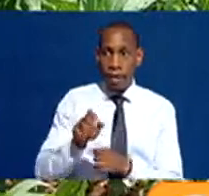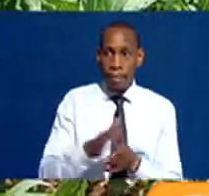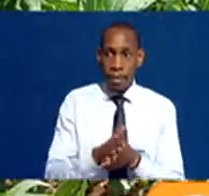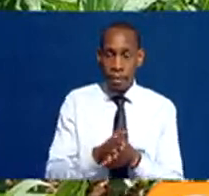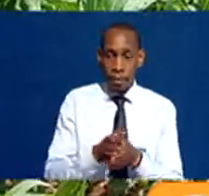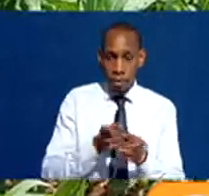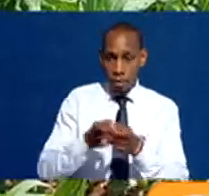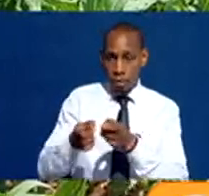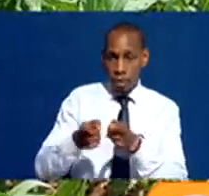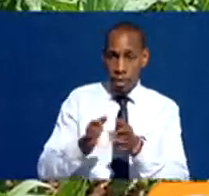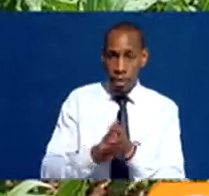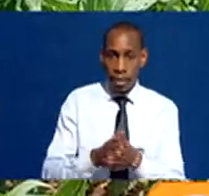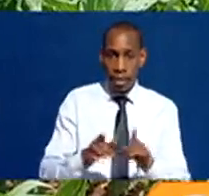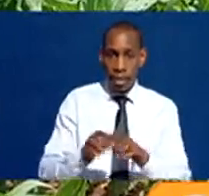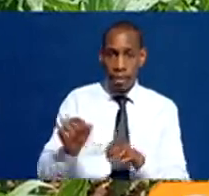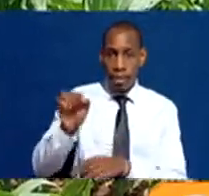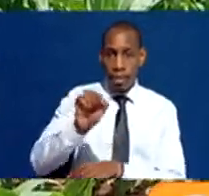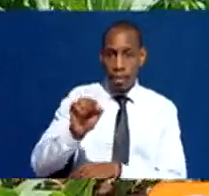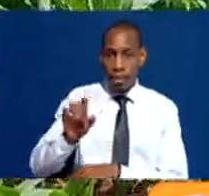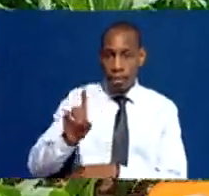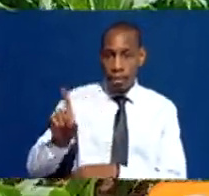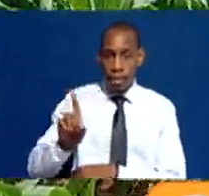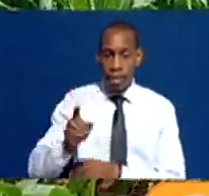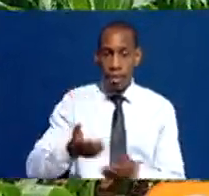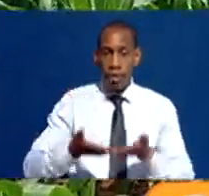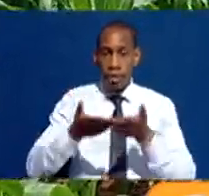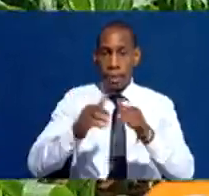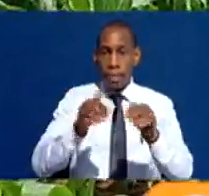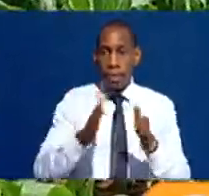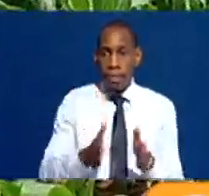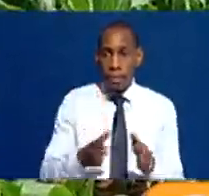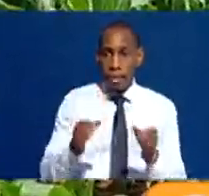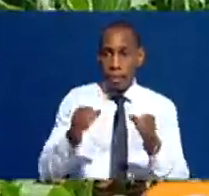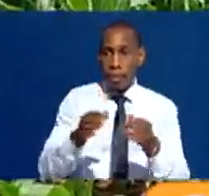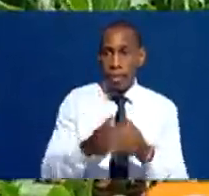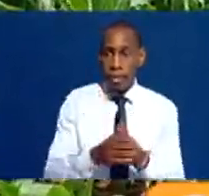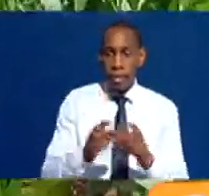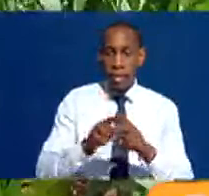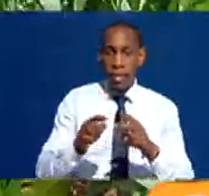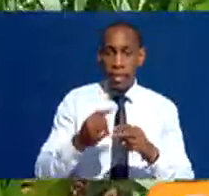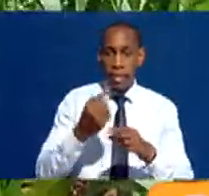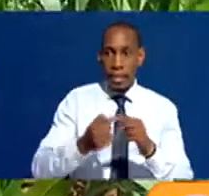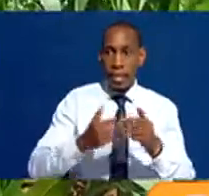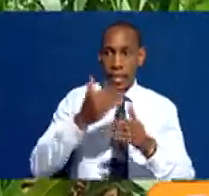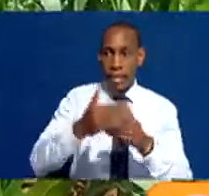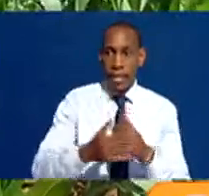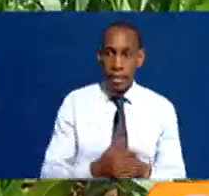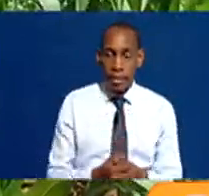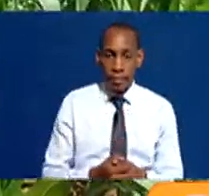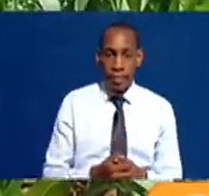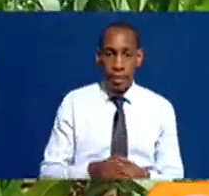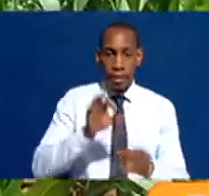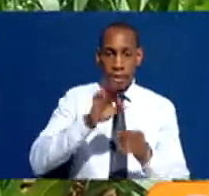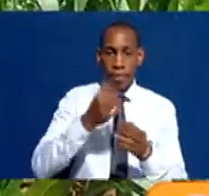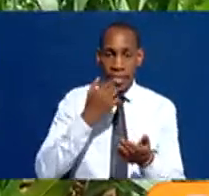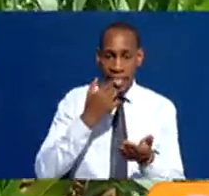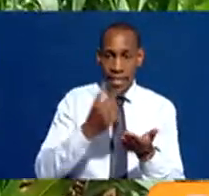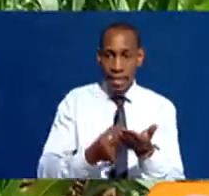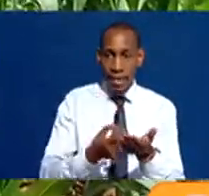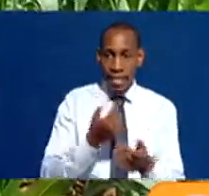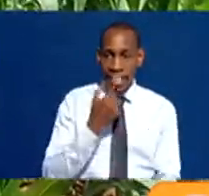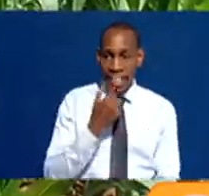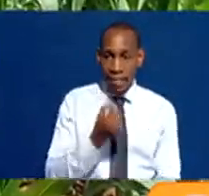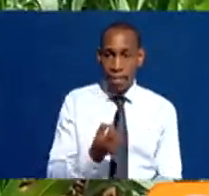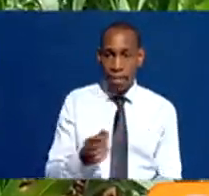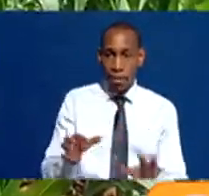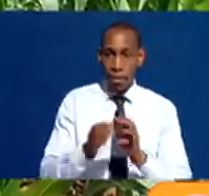hybrids. And then the seed will be available for the farming communities from next year. Na ndio tupande maharagwe, tuchanganye pamoja na